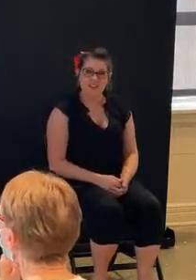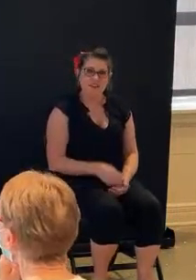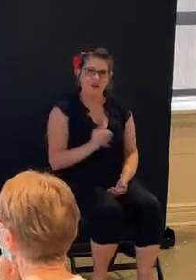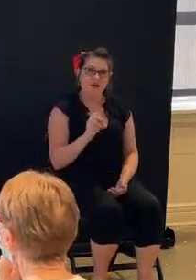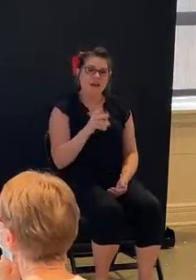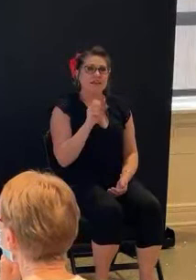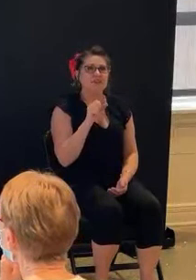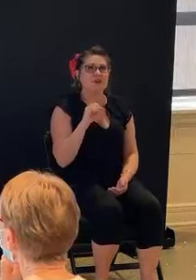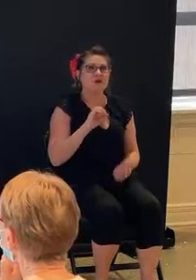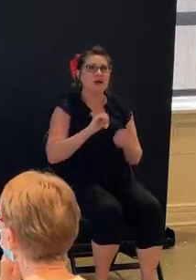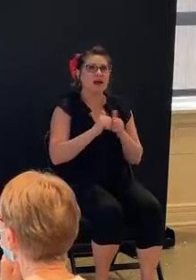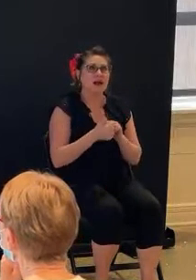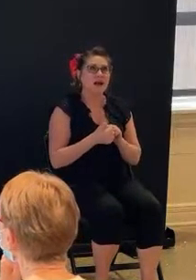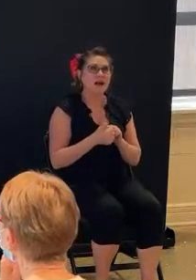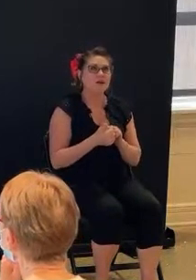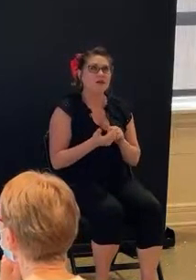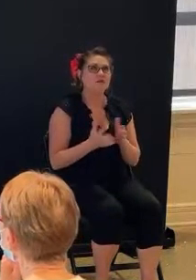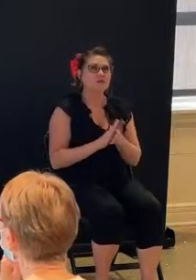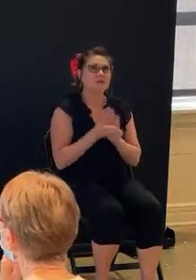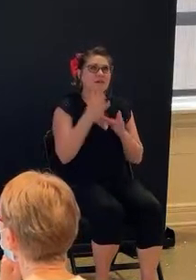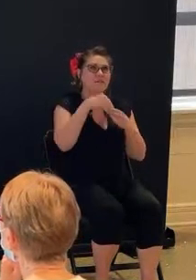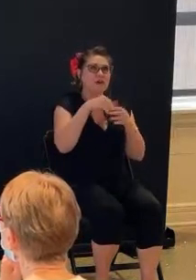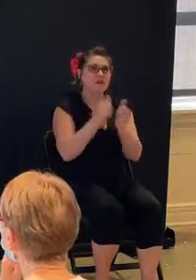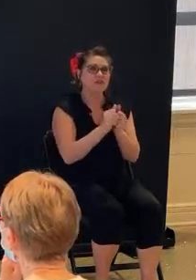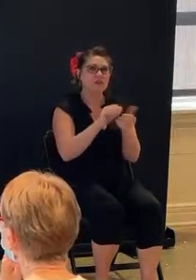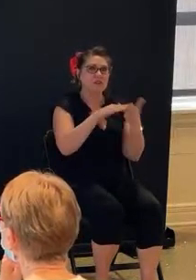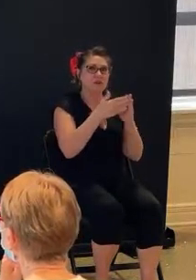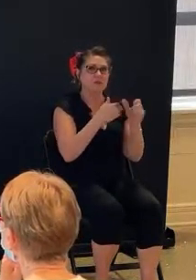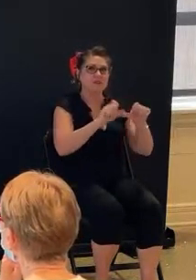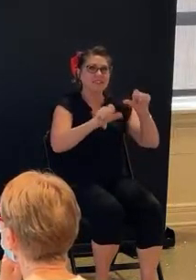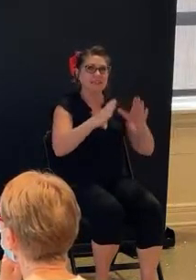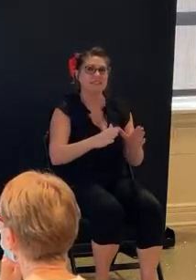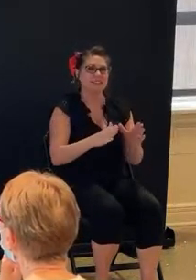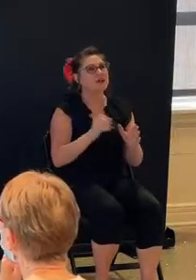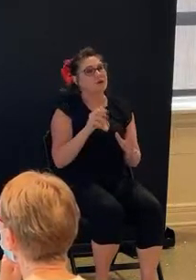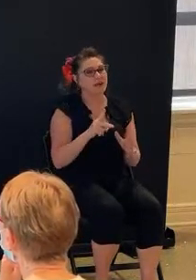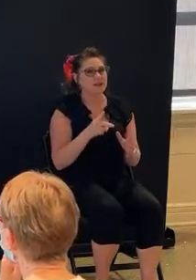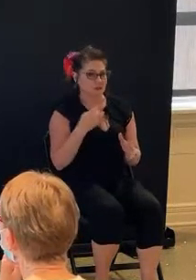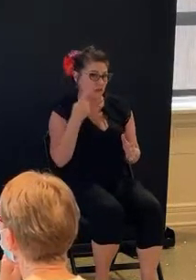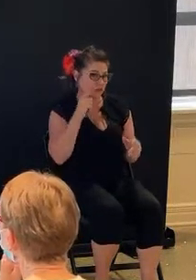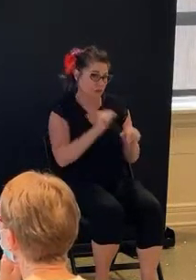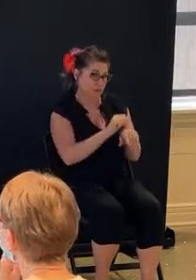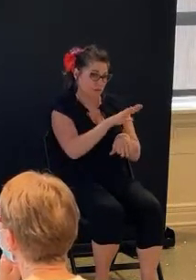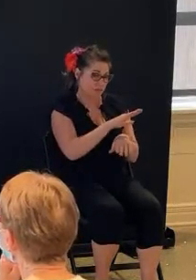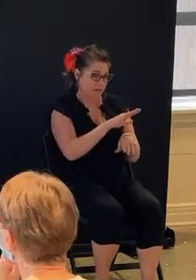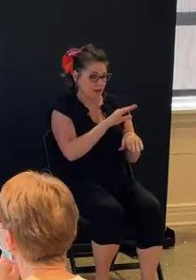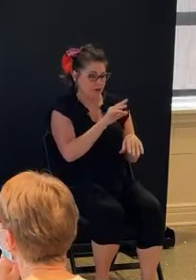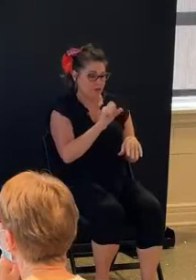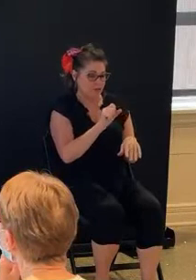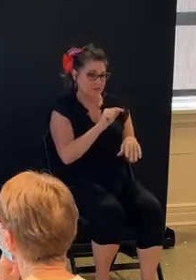So how do I get in with the community of scientists? So in the case of Mount St. Helens,